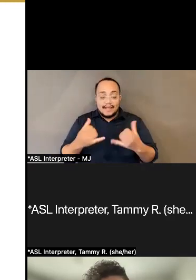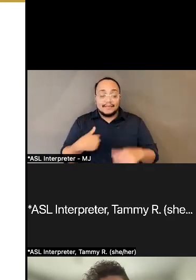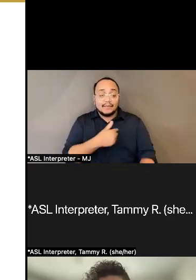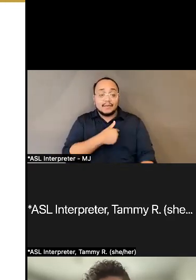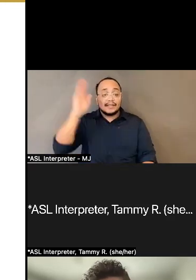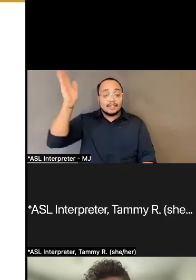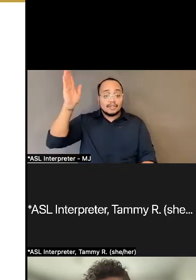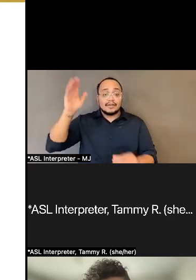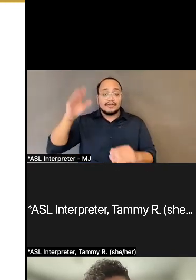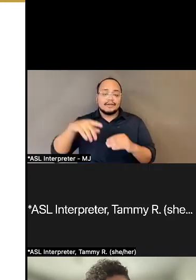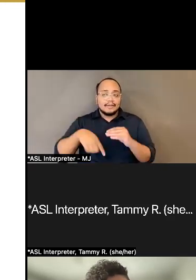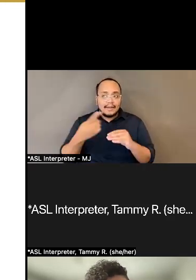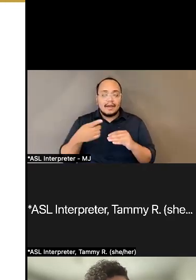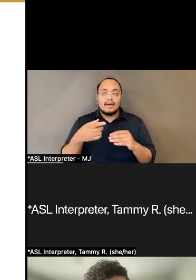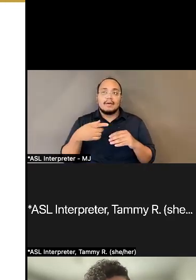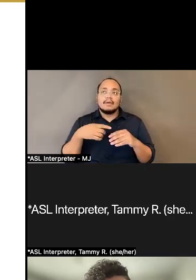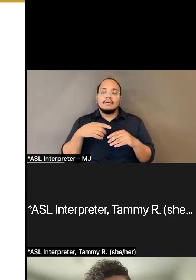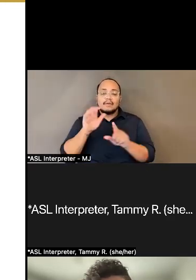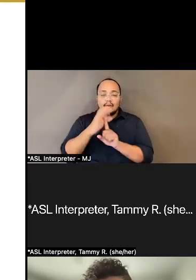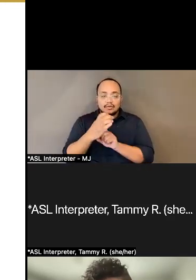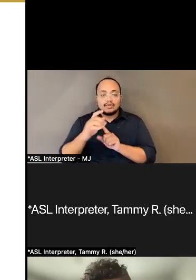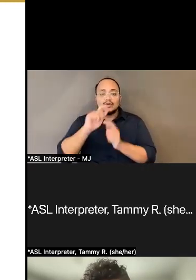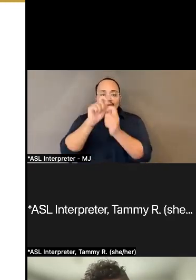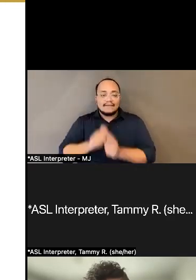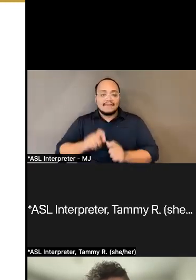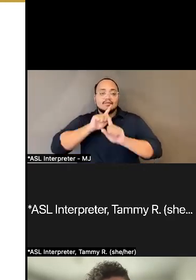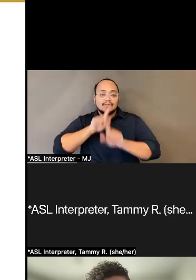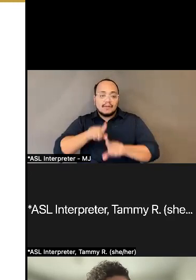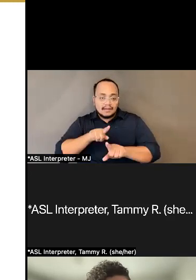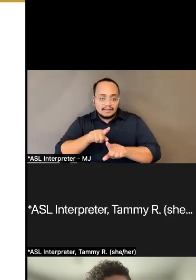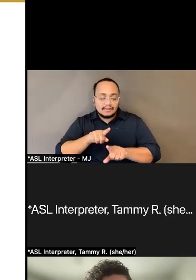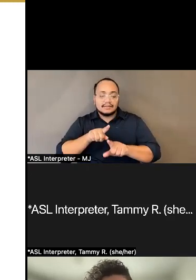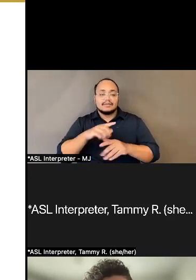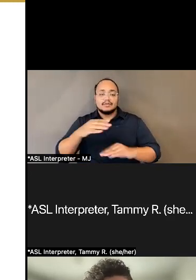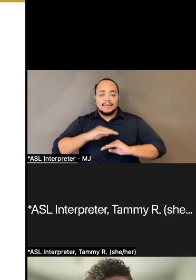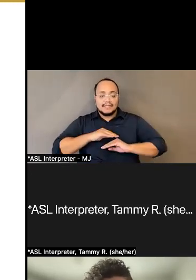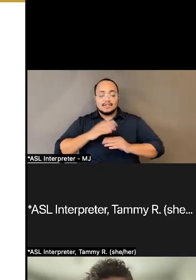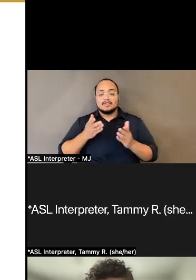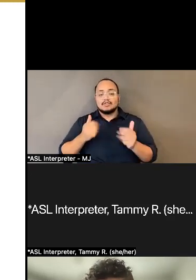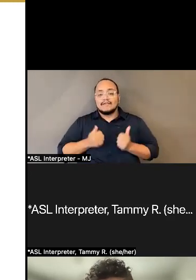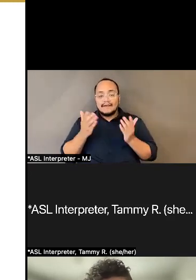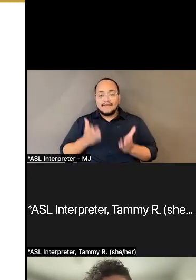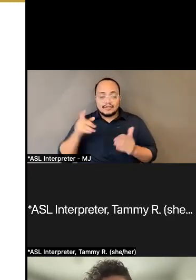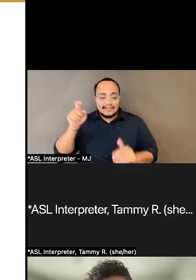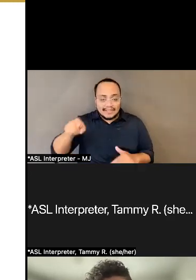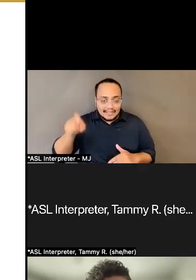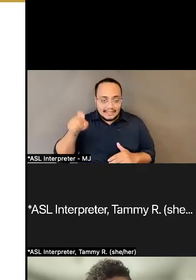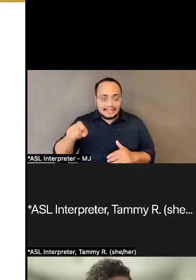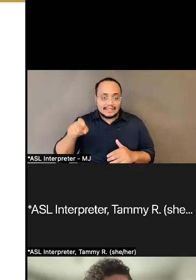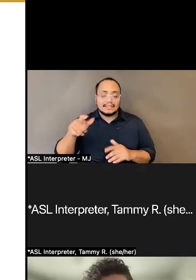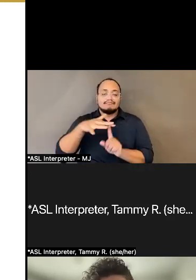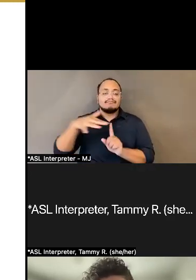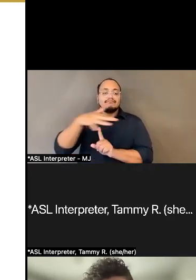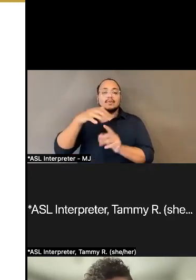heard about the importance of culturally specific responses to meet survivors' needs, especially in the context of